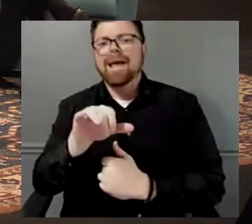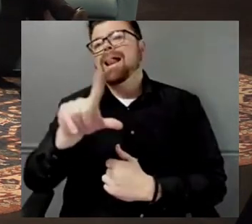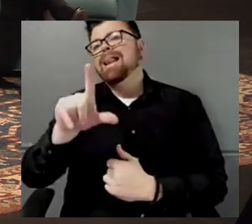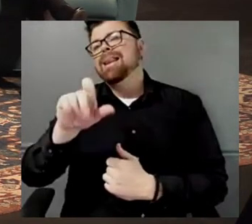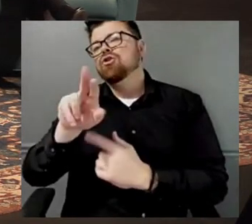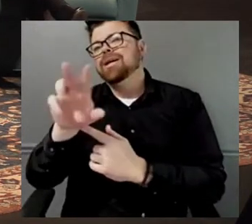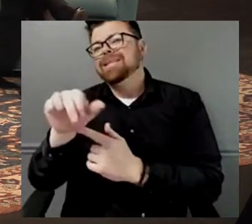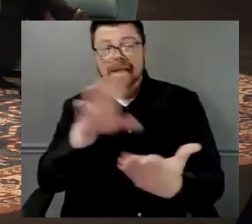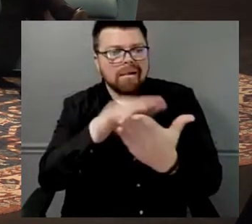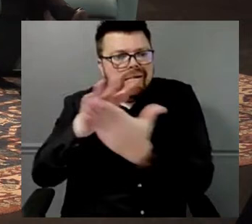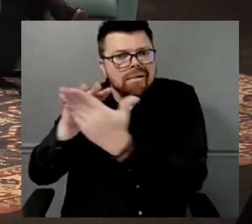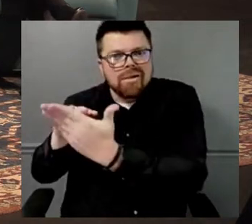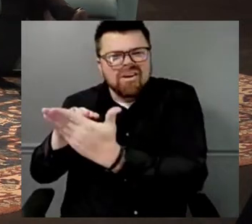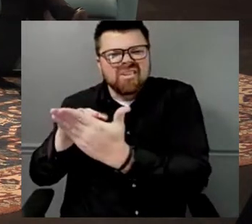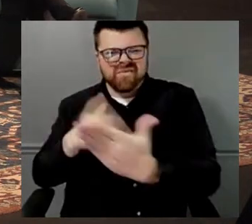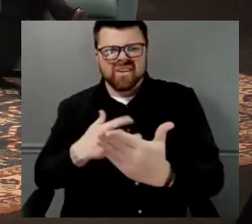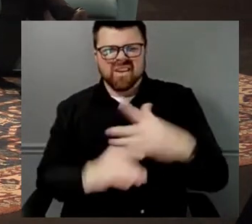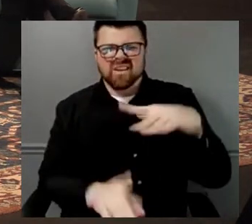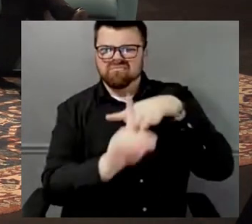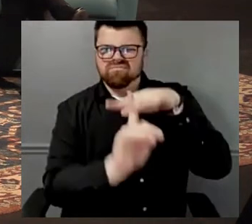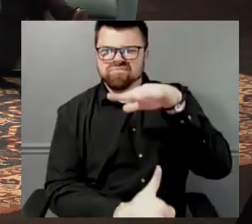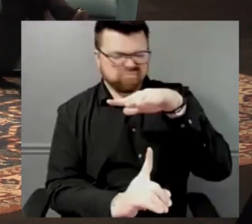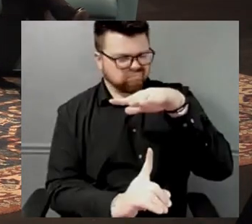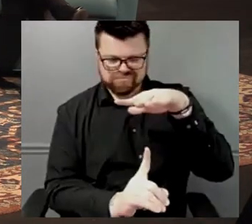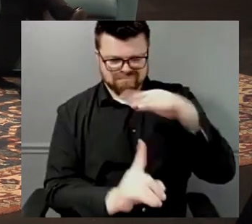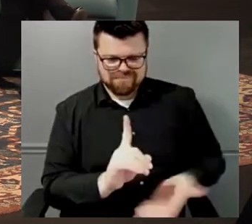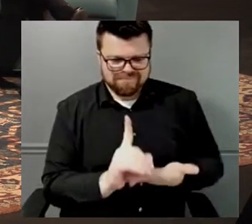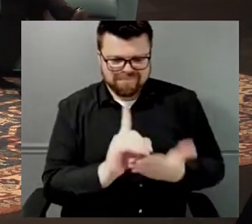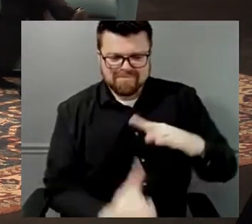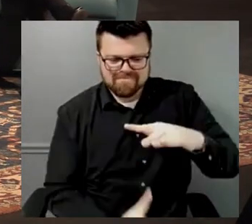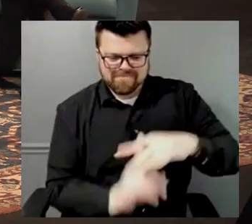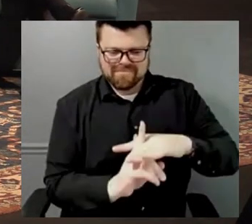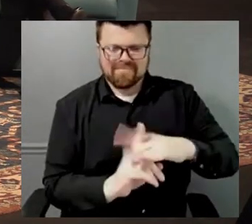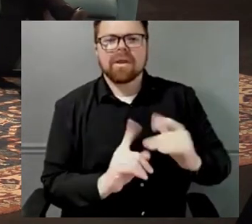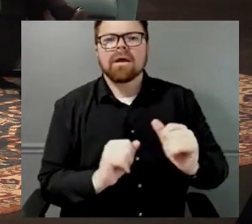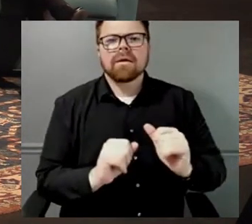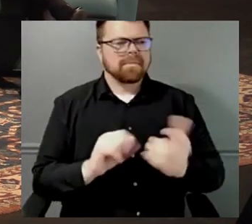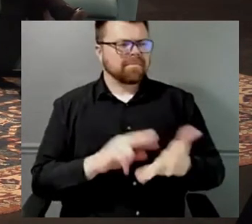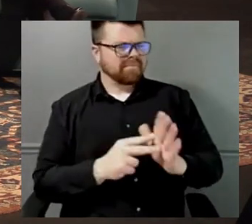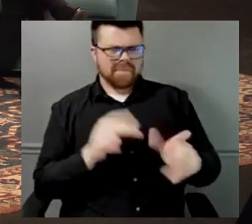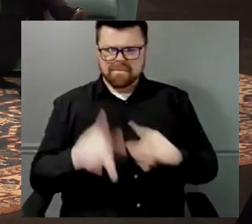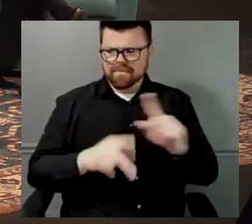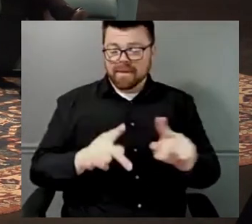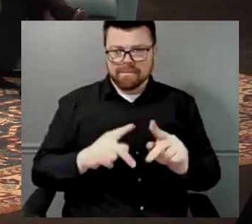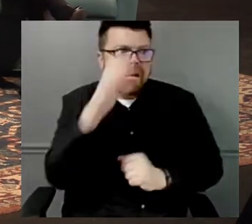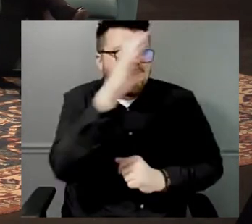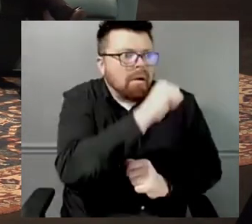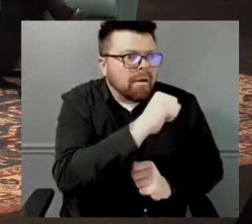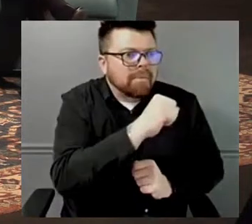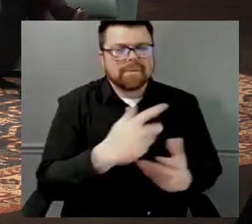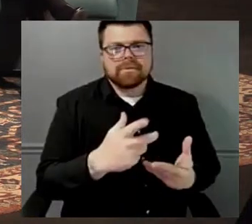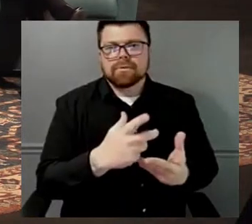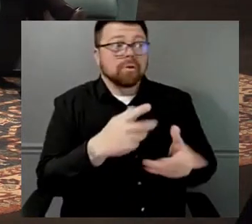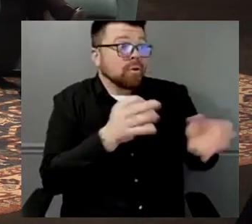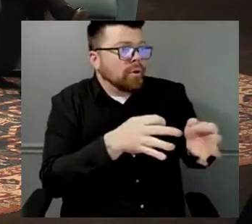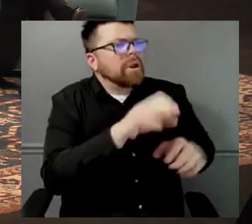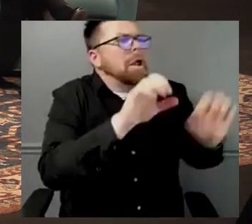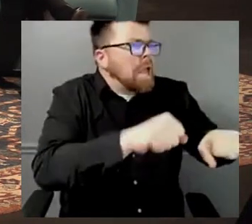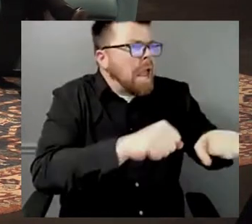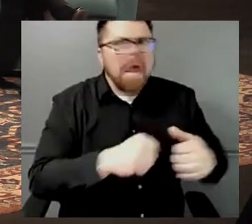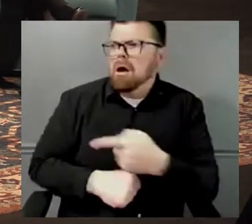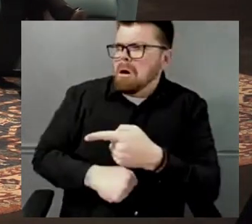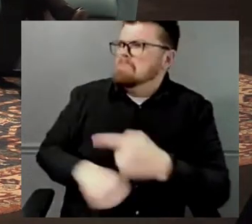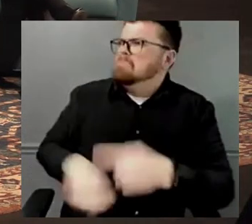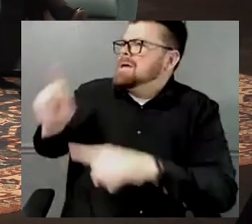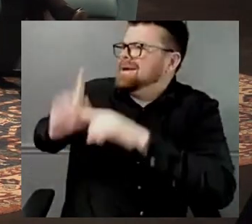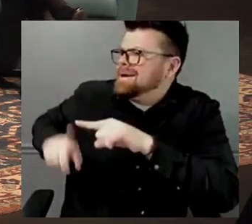absent in our society, and that leads people to jump to conclusions or have a picture of what a court should do when a court can't do that, or expect